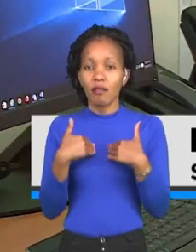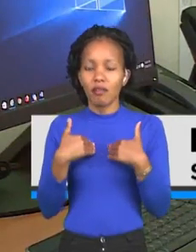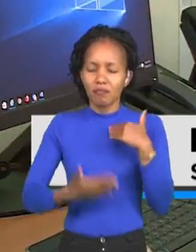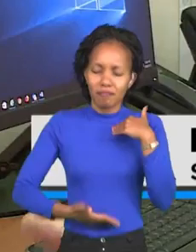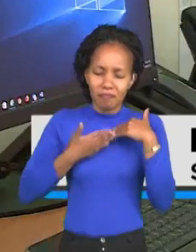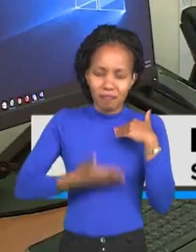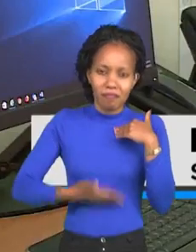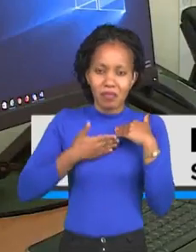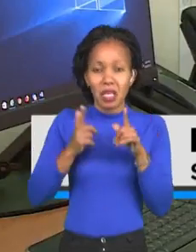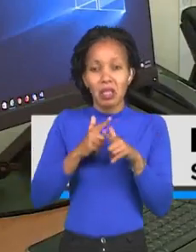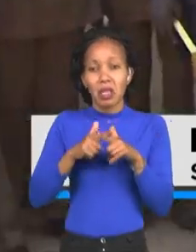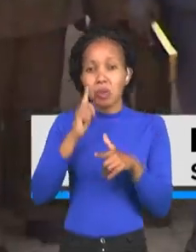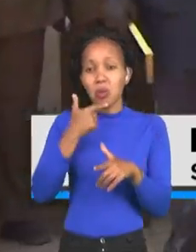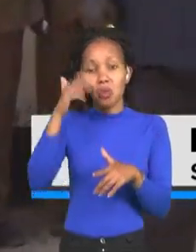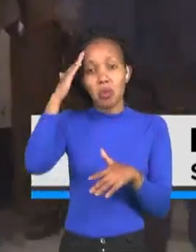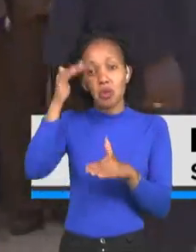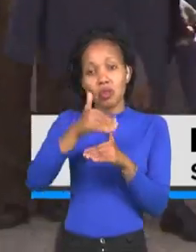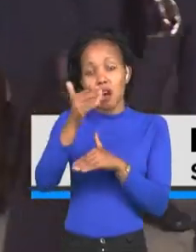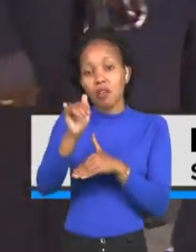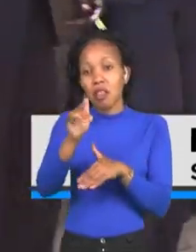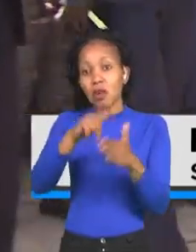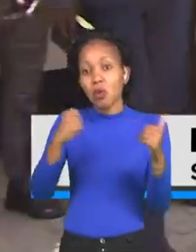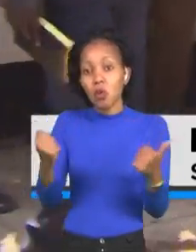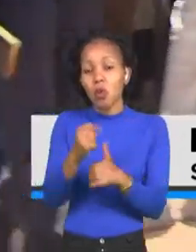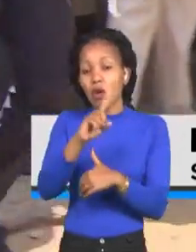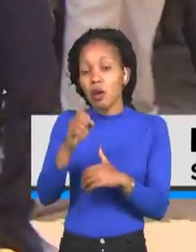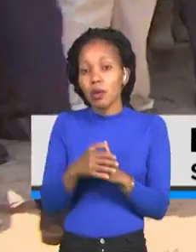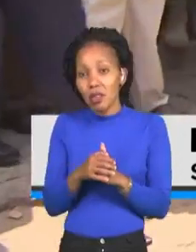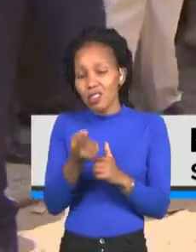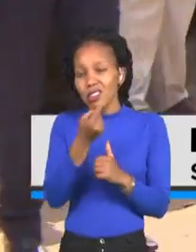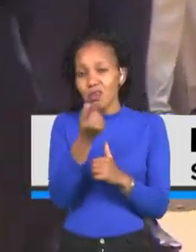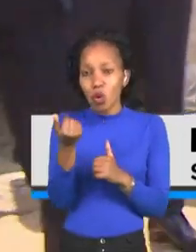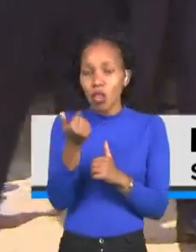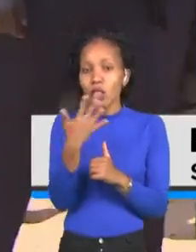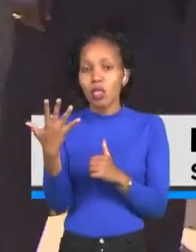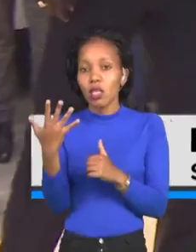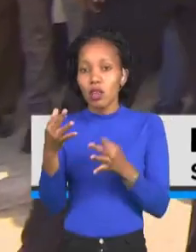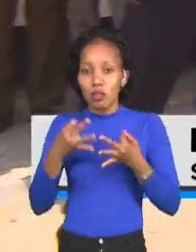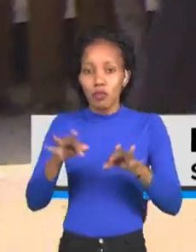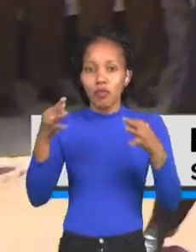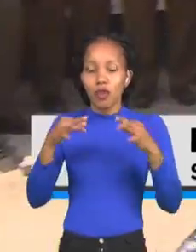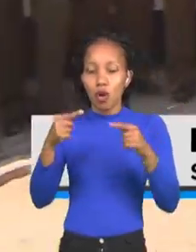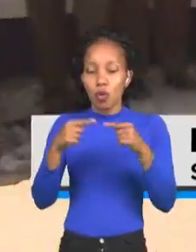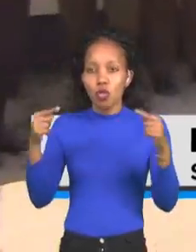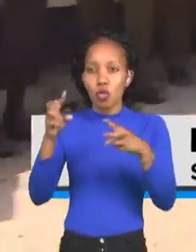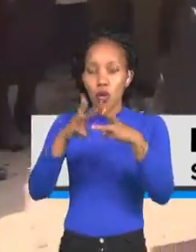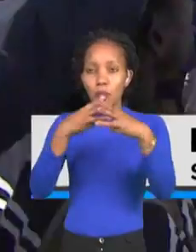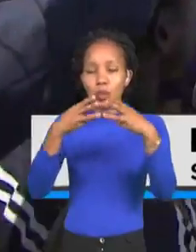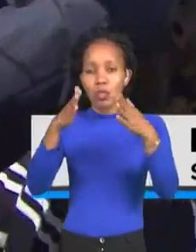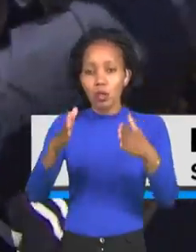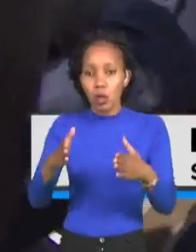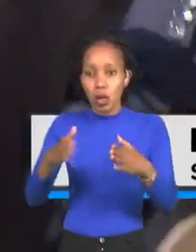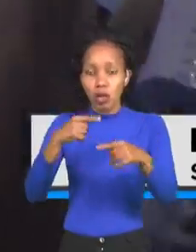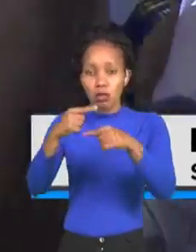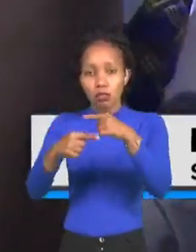and then who knows after that. But aside for some small gestures, such as the freeing of opposition prisoners, progress